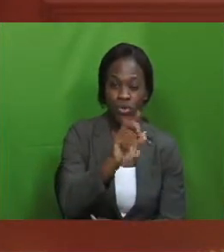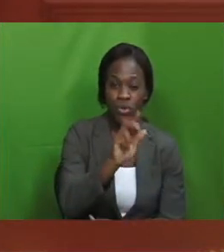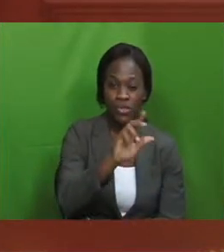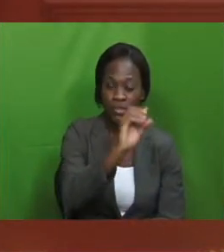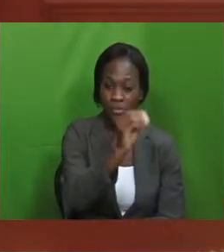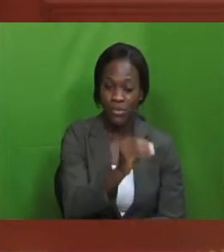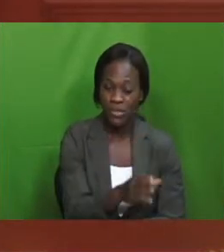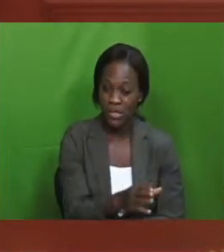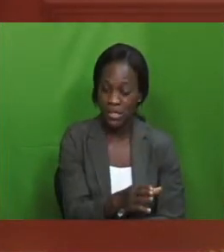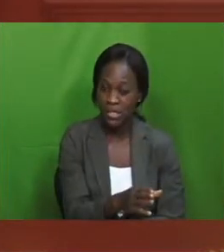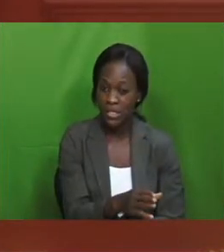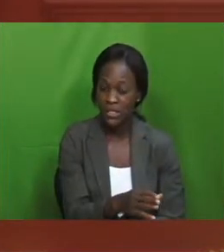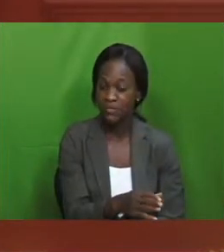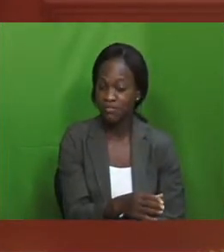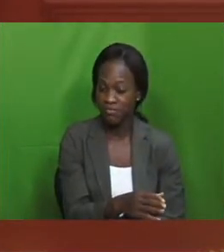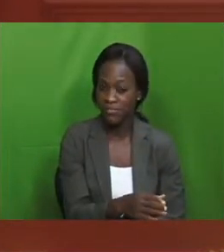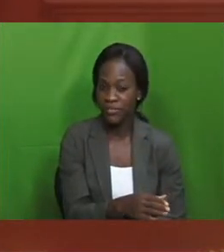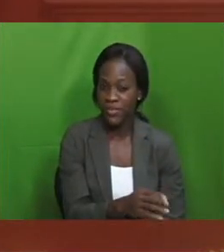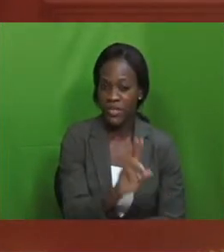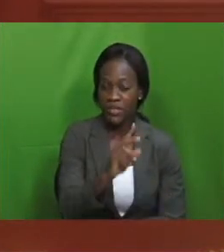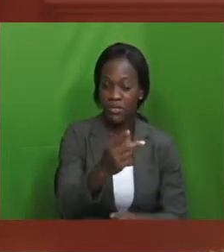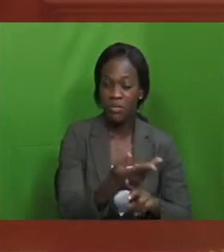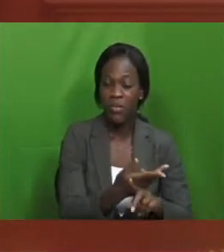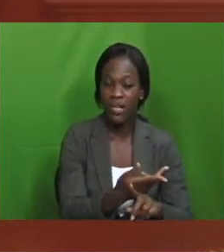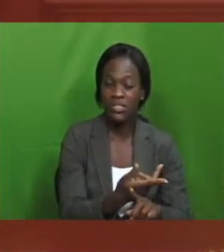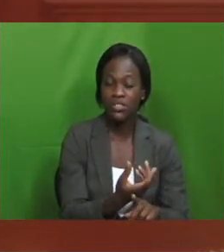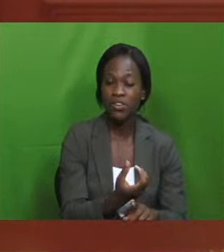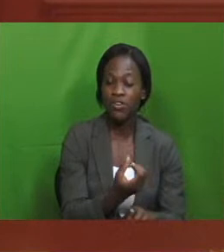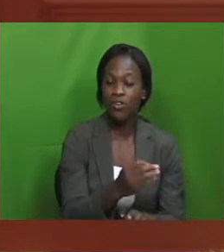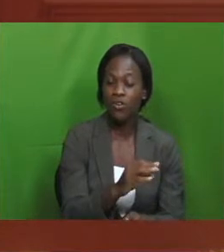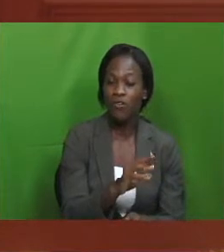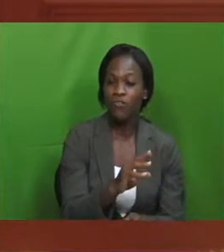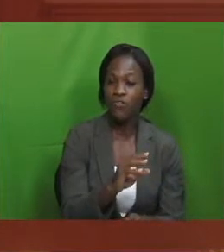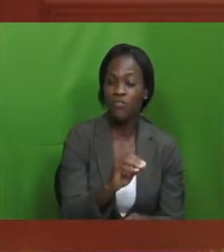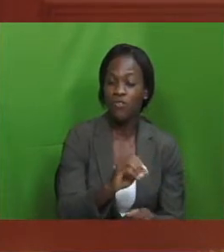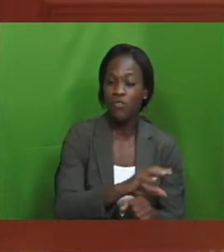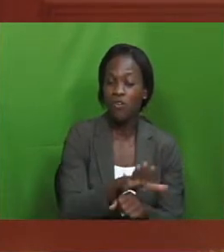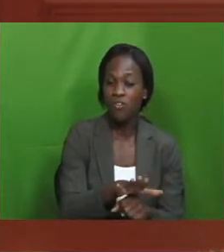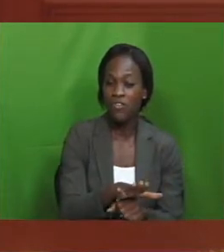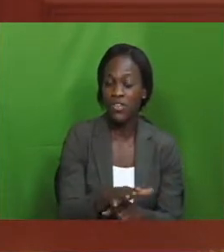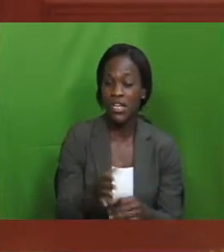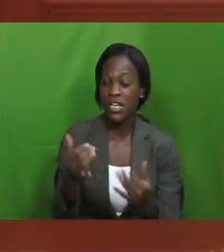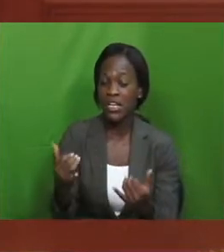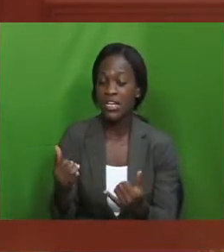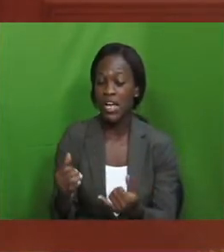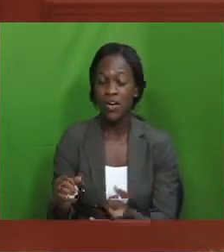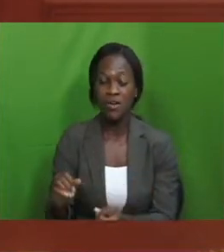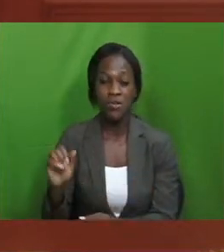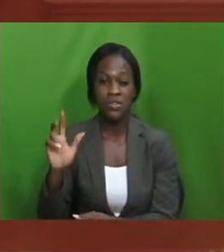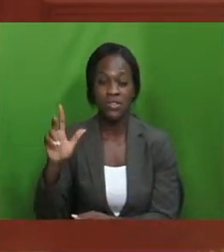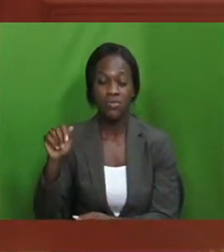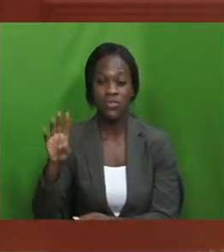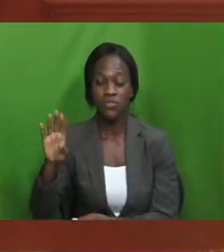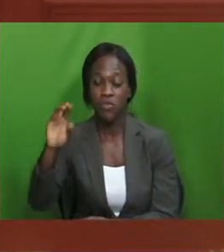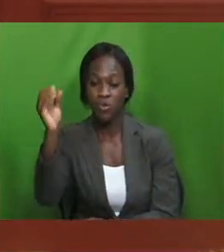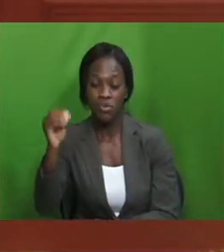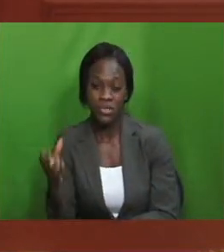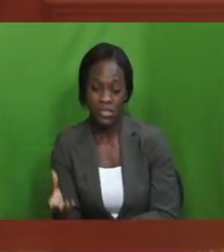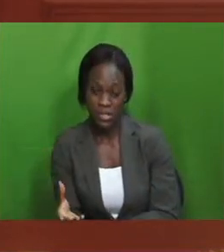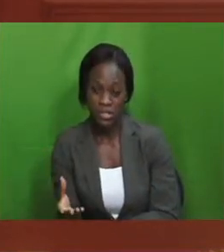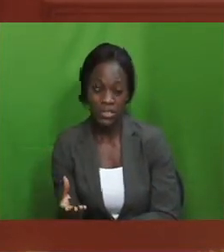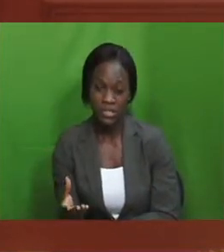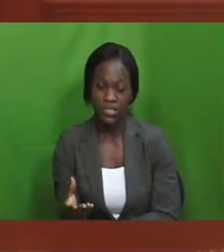of COVID year 2020, it is now 1.3%. Industry 1.4%, it is now